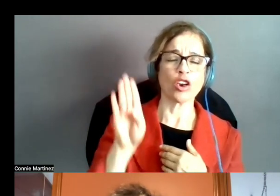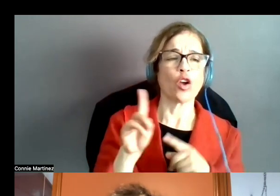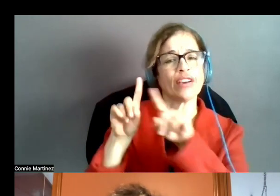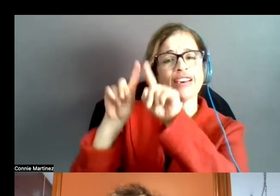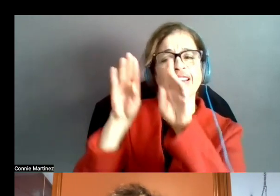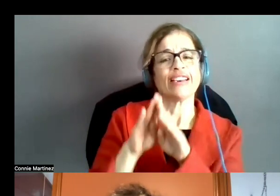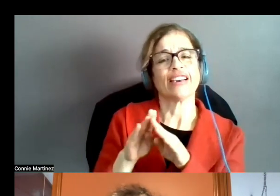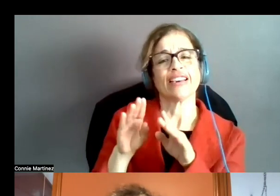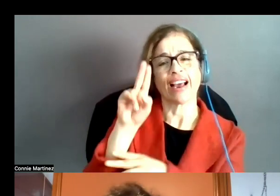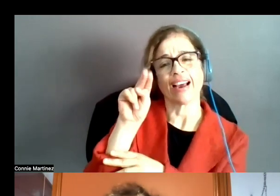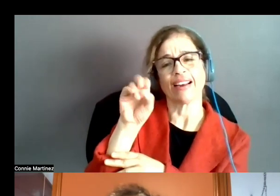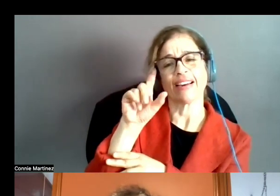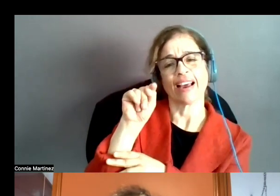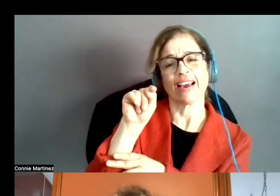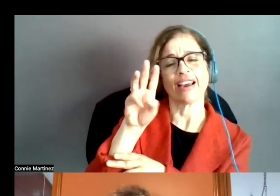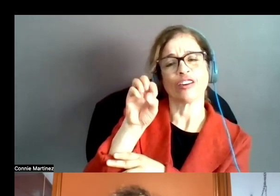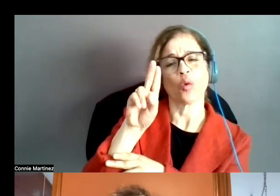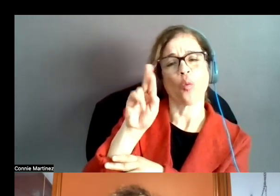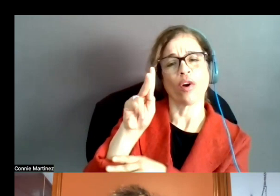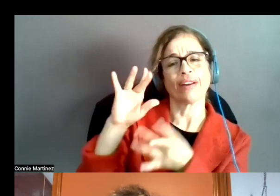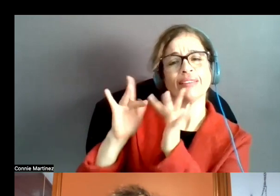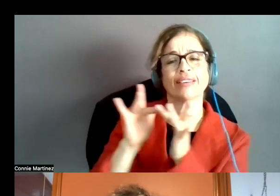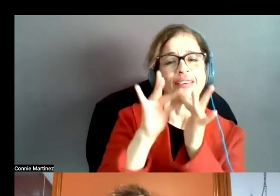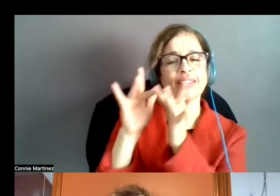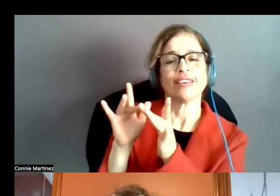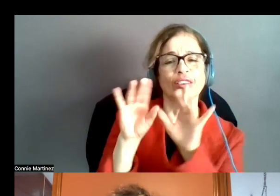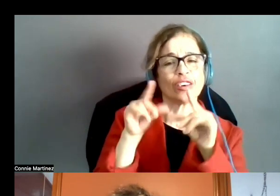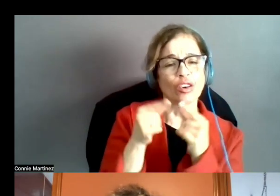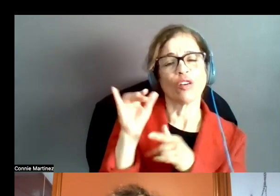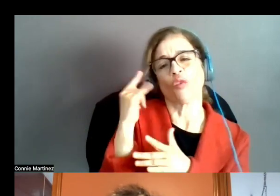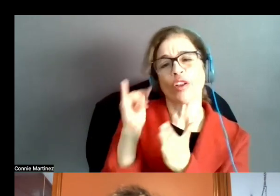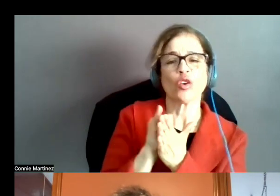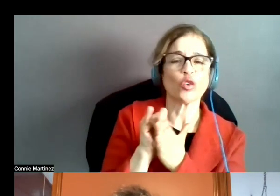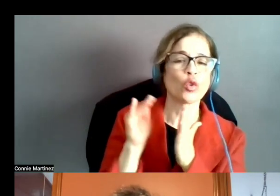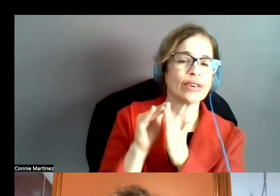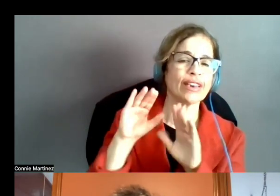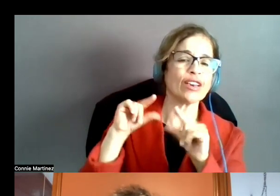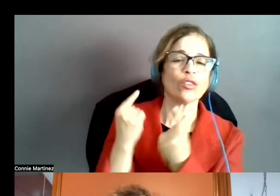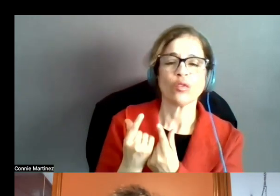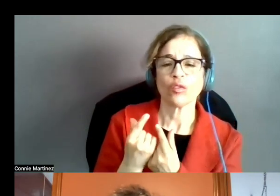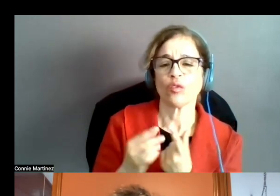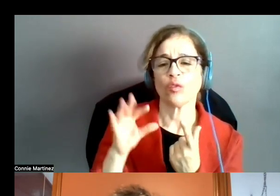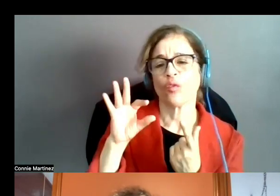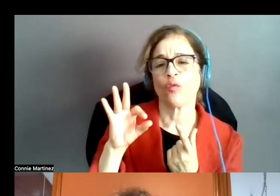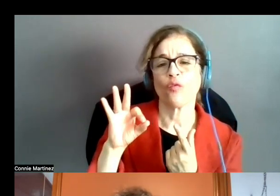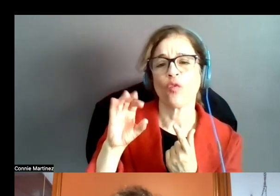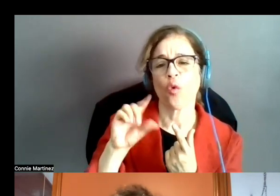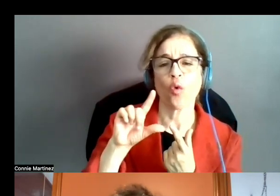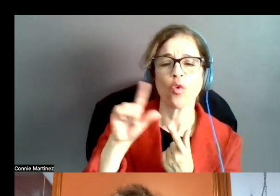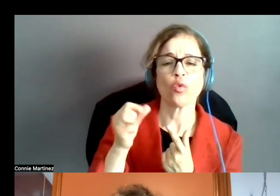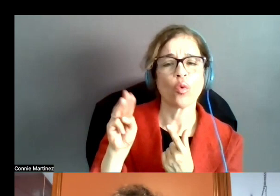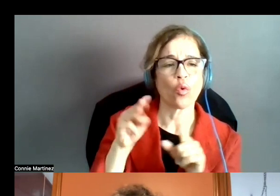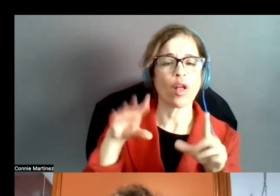Grooversity network. So the group from New York City, for example, it's called Fogo Azul, and they are